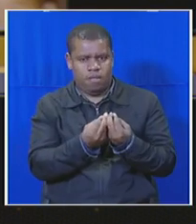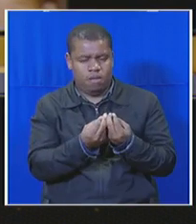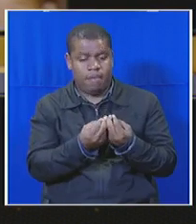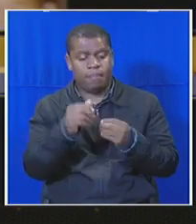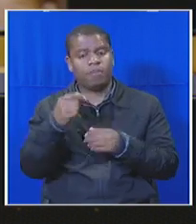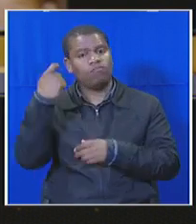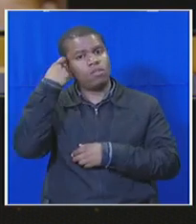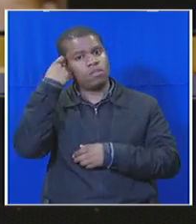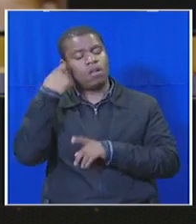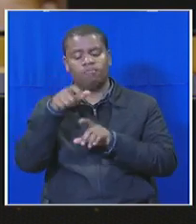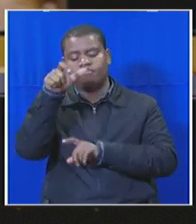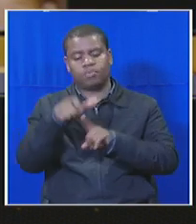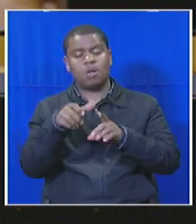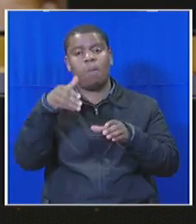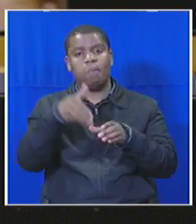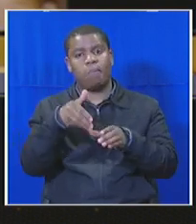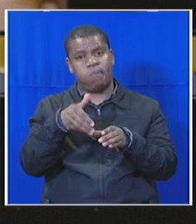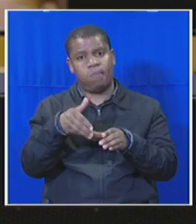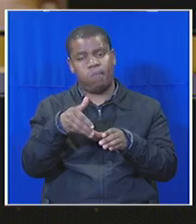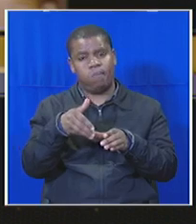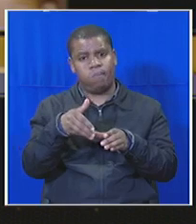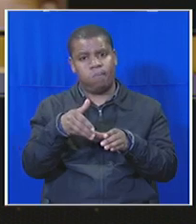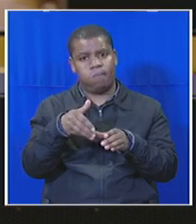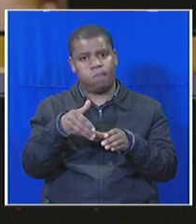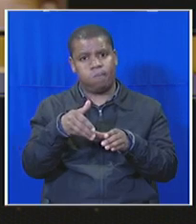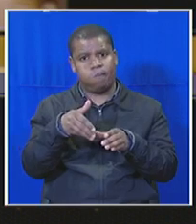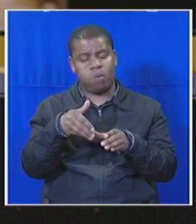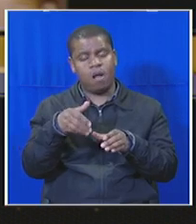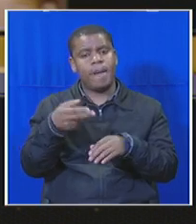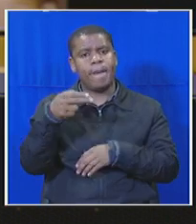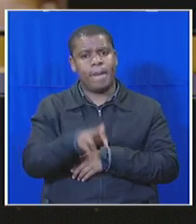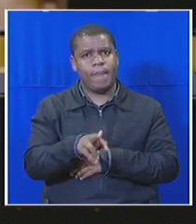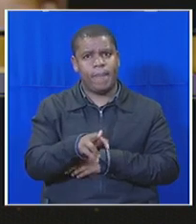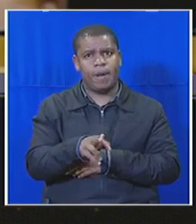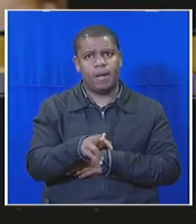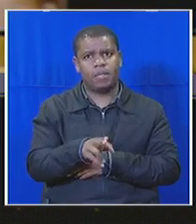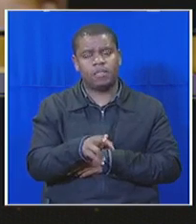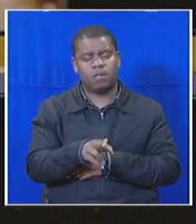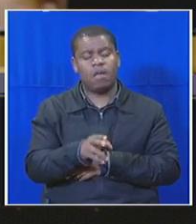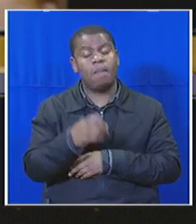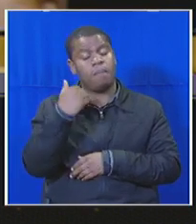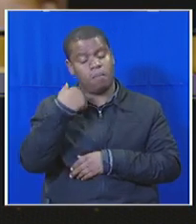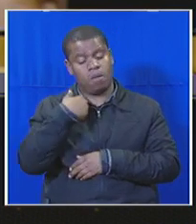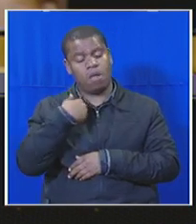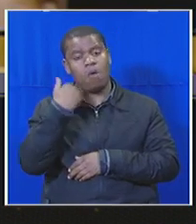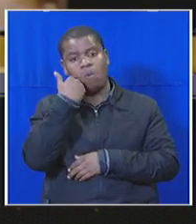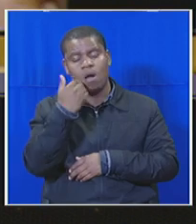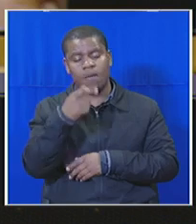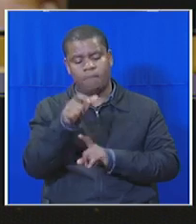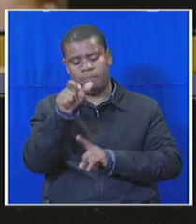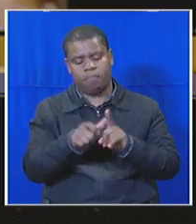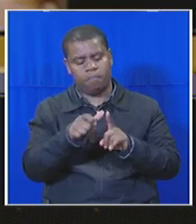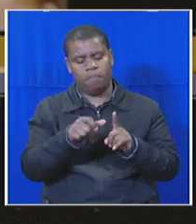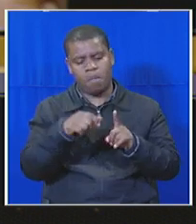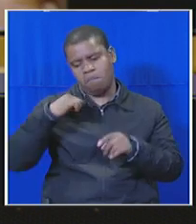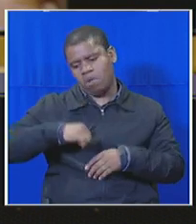Defense until his untimely death. I want to congratulate the Steve Chwete